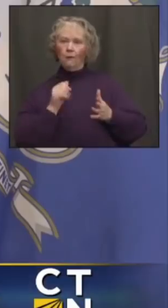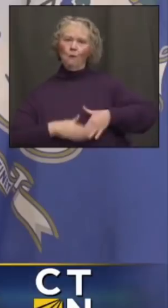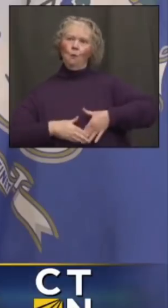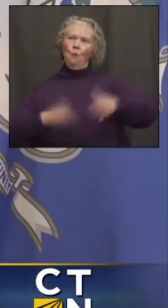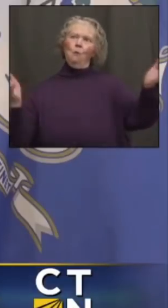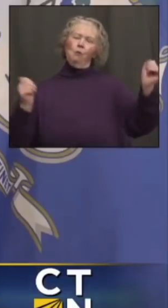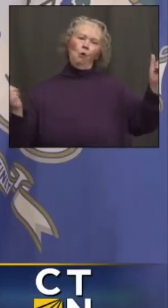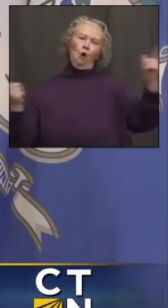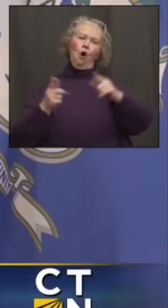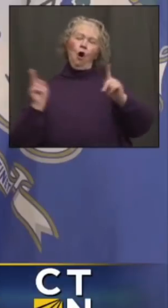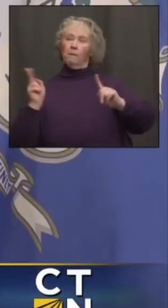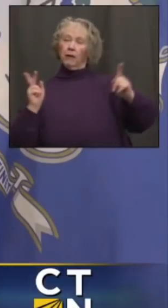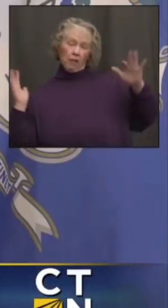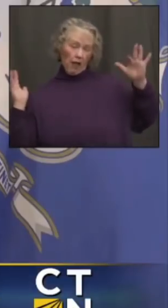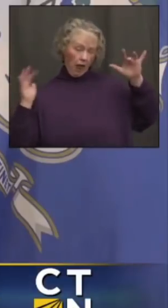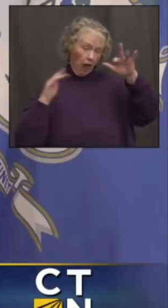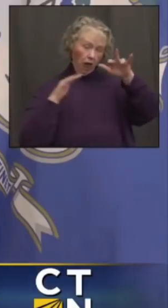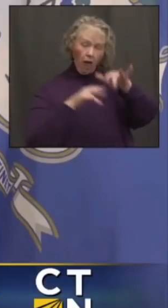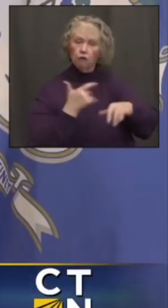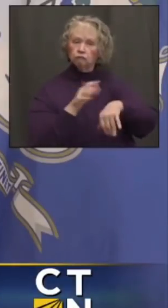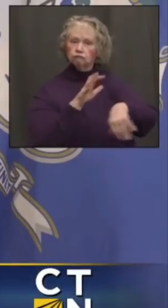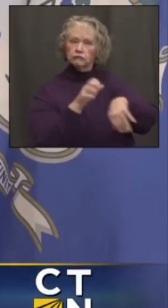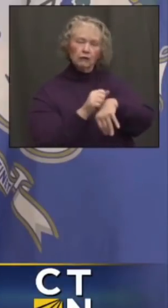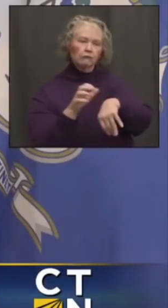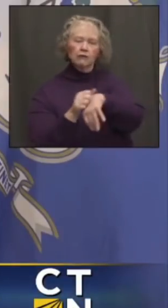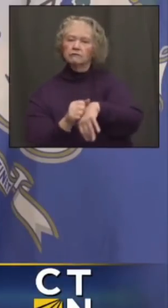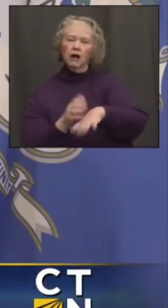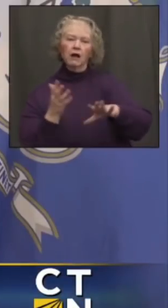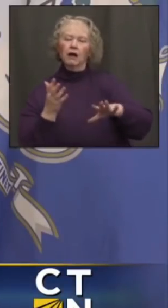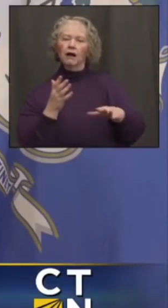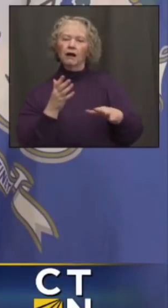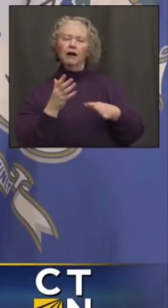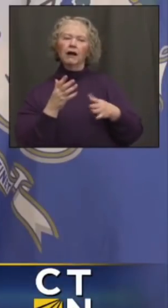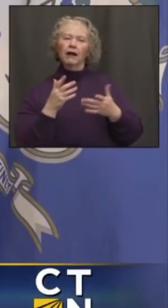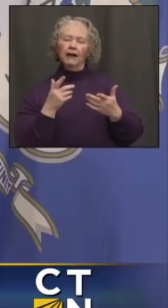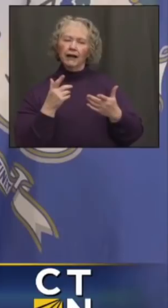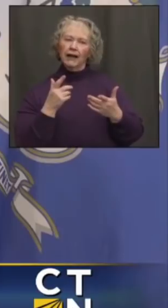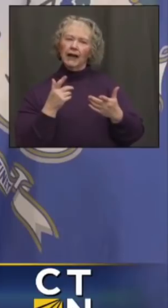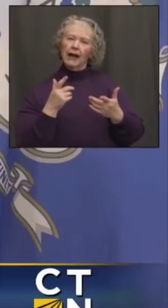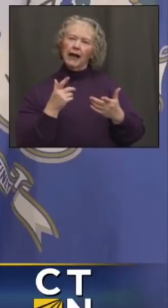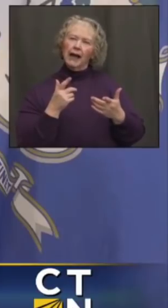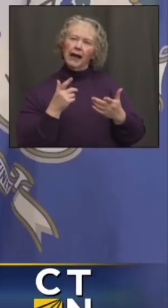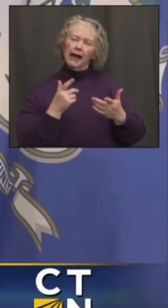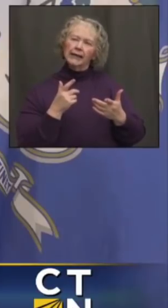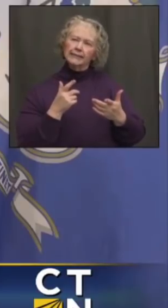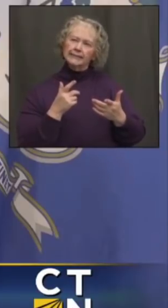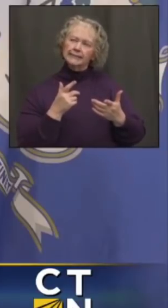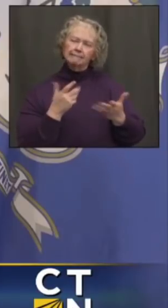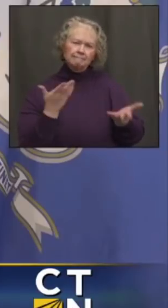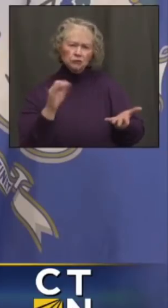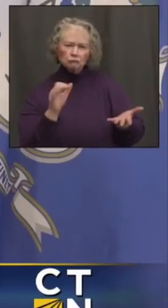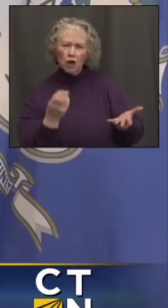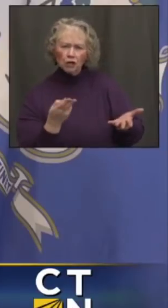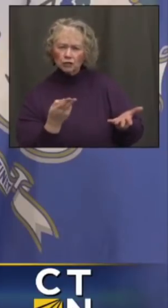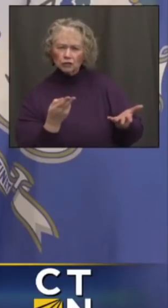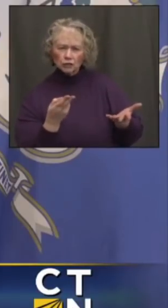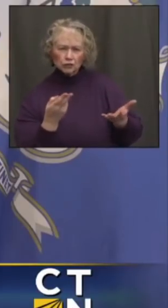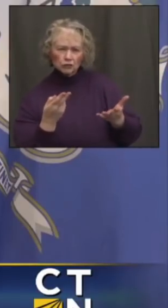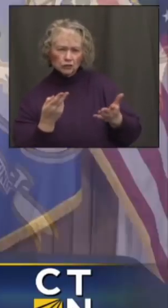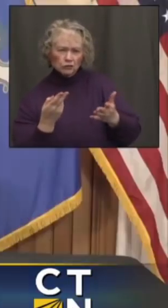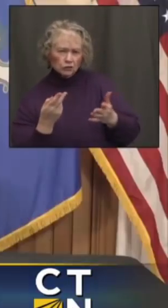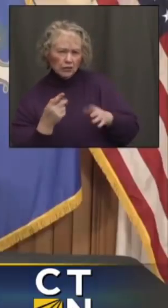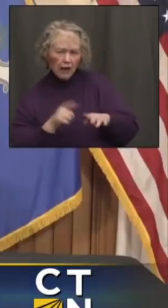line? We had a lot of reports last week that there were long waits to get a call back. Well, I'll start. That's why we don't open